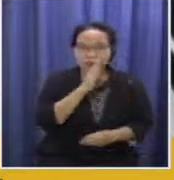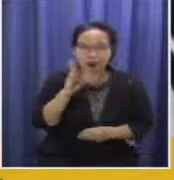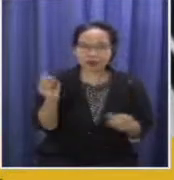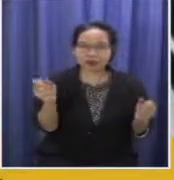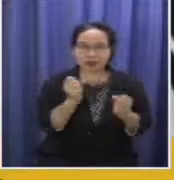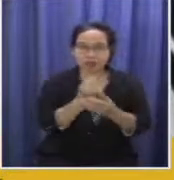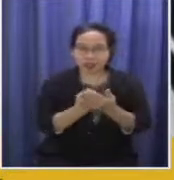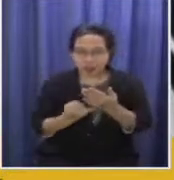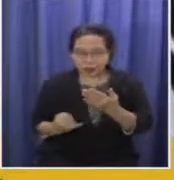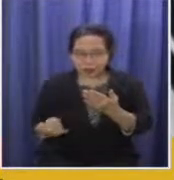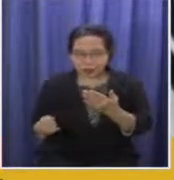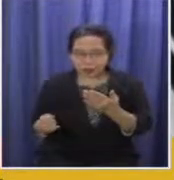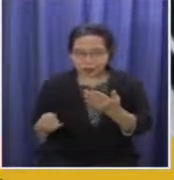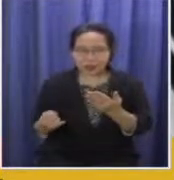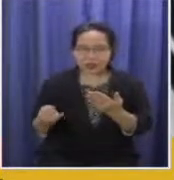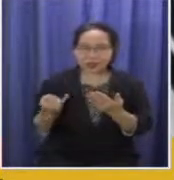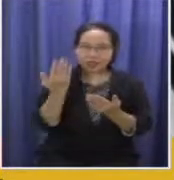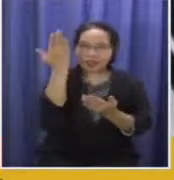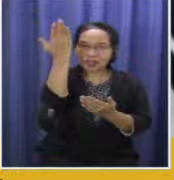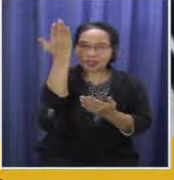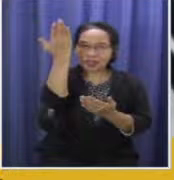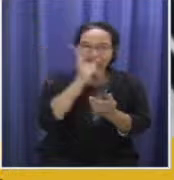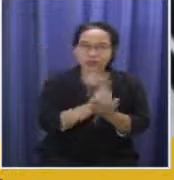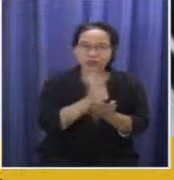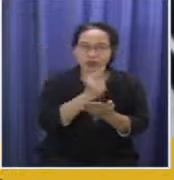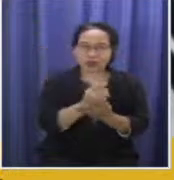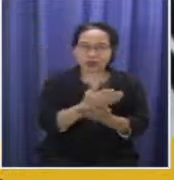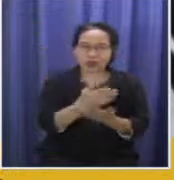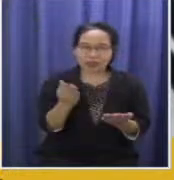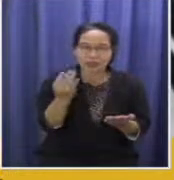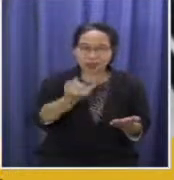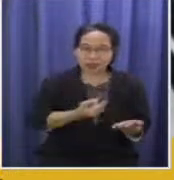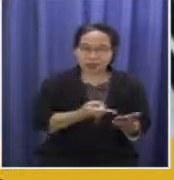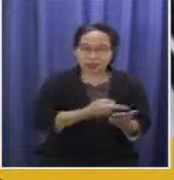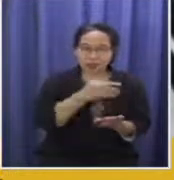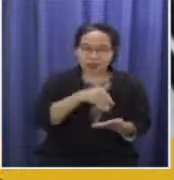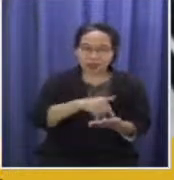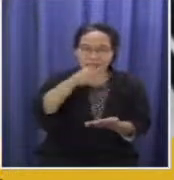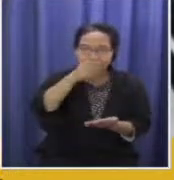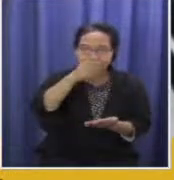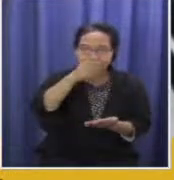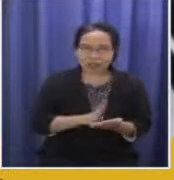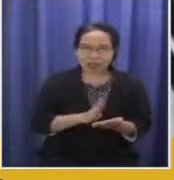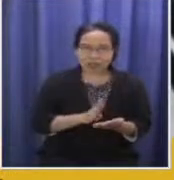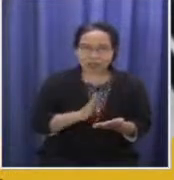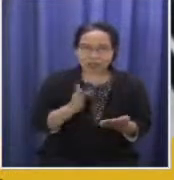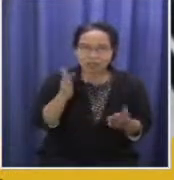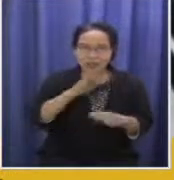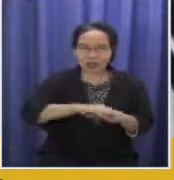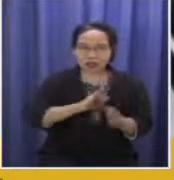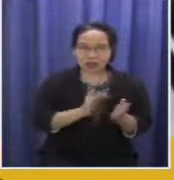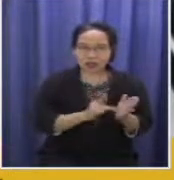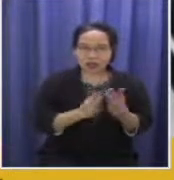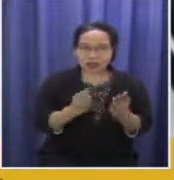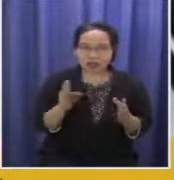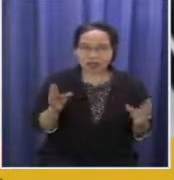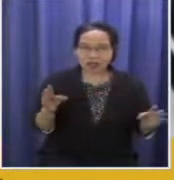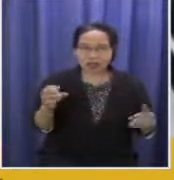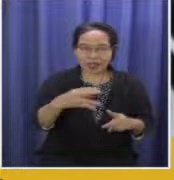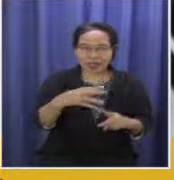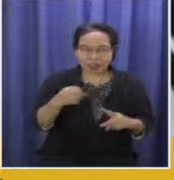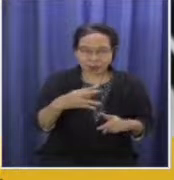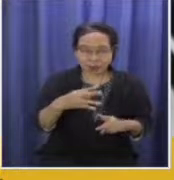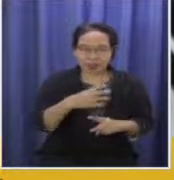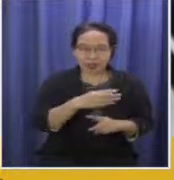small instruments of His truth. And we're inviting you once again, God willing, come our next Bible exposition.